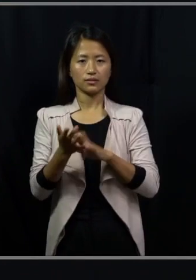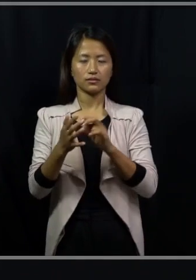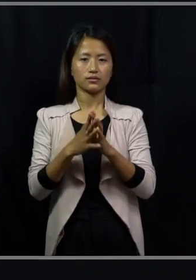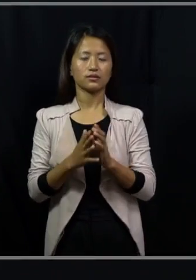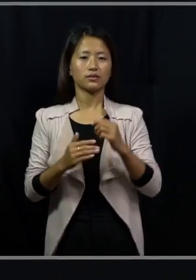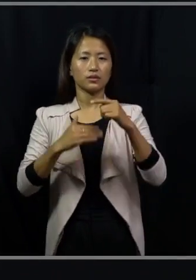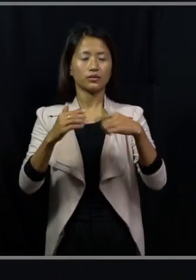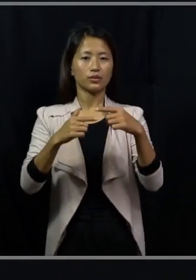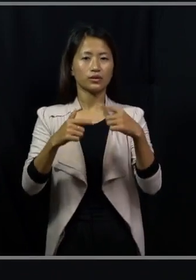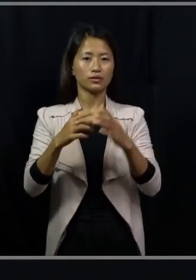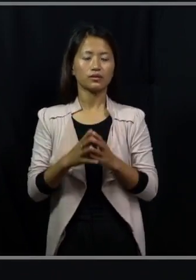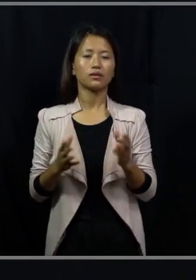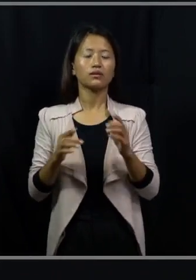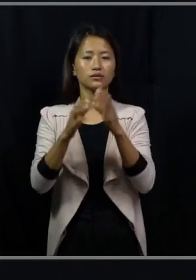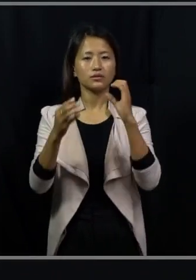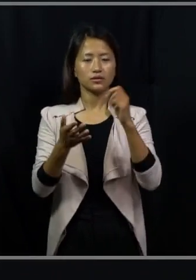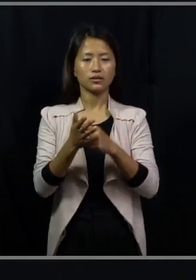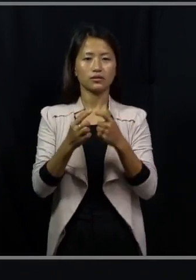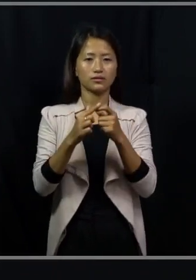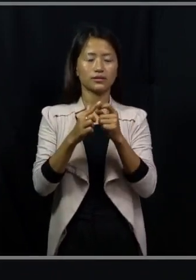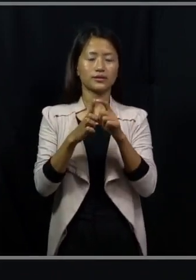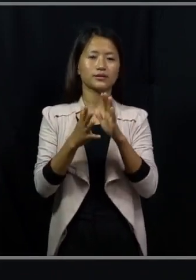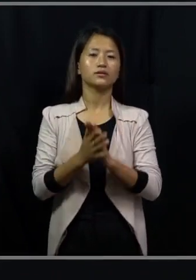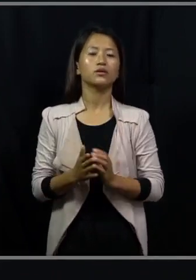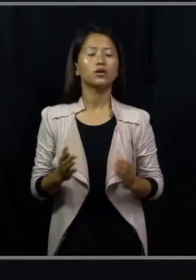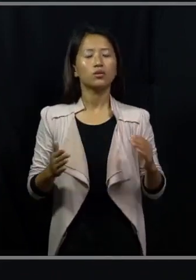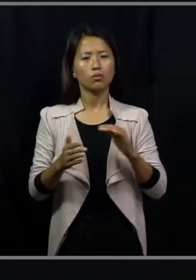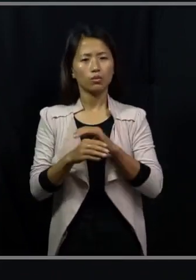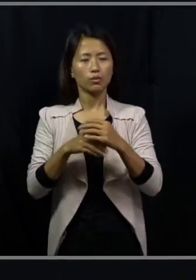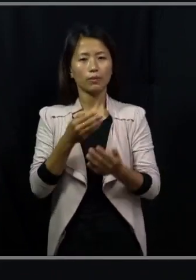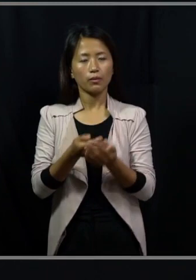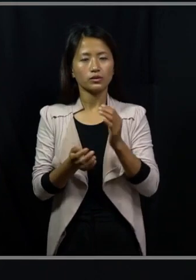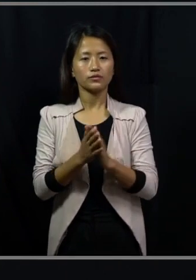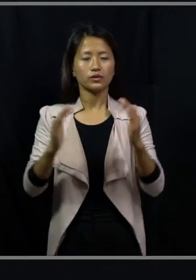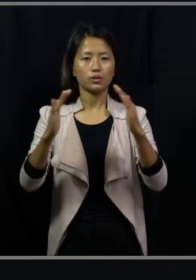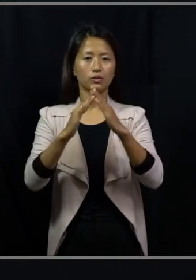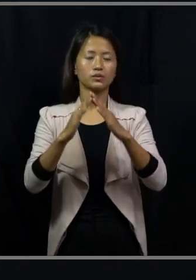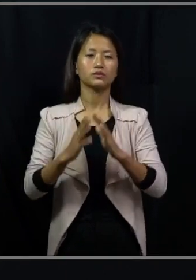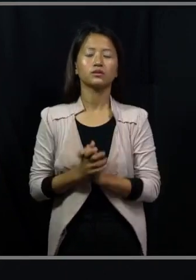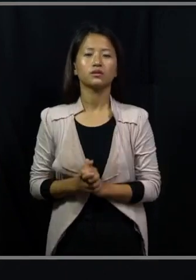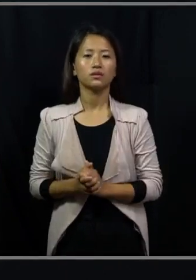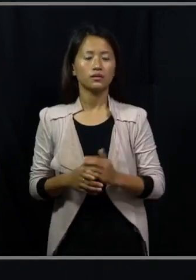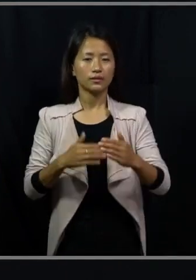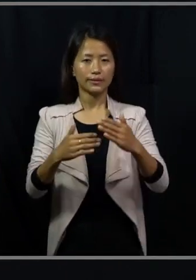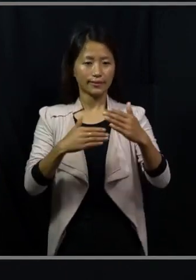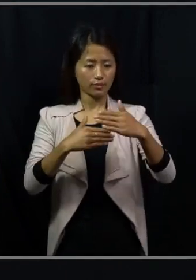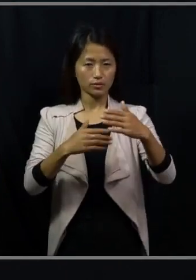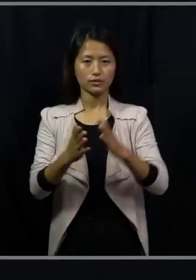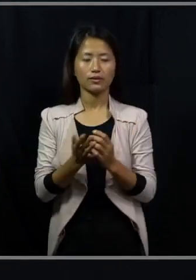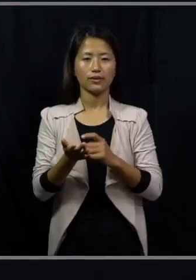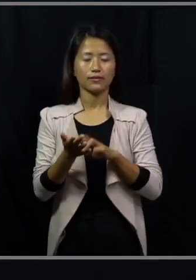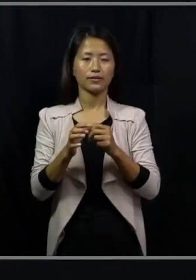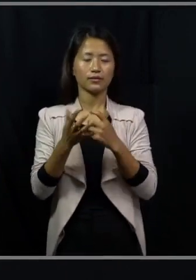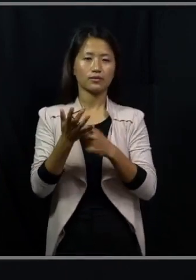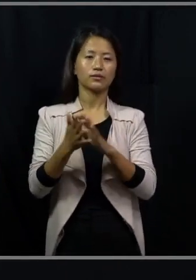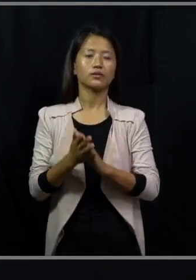the wheel carts, okay, the wheel carts could not reach most of their homes. And also the narrow winding